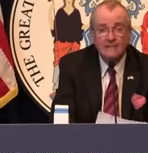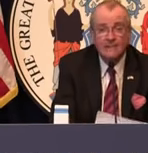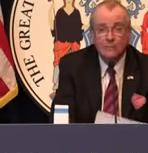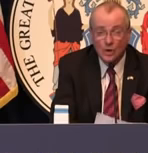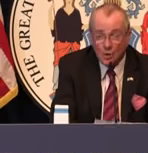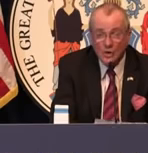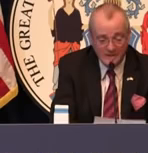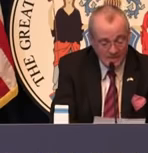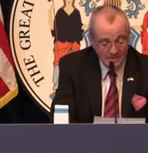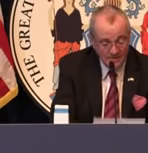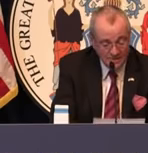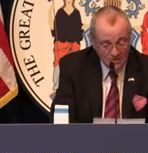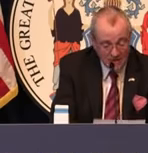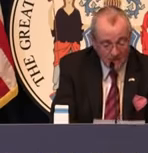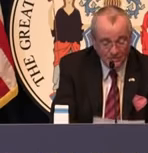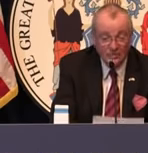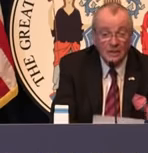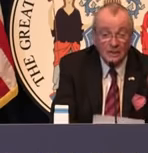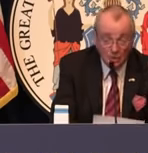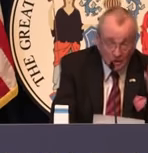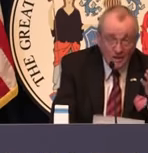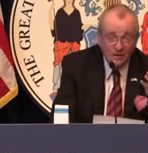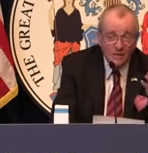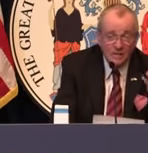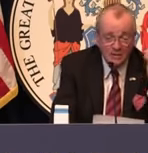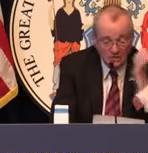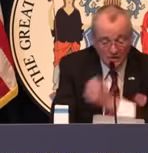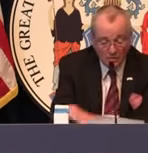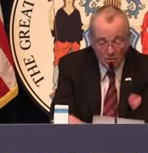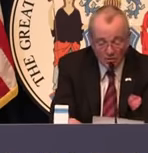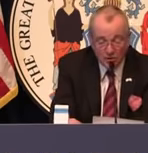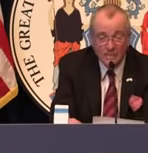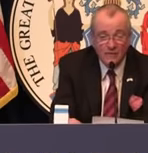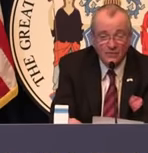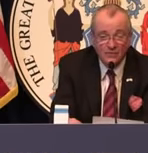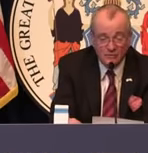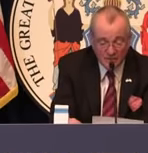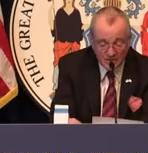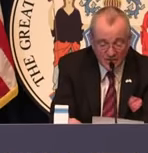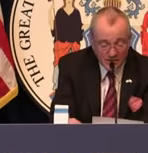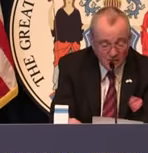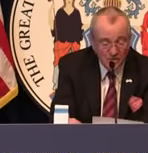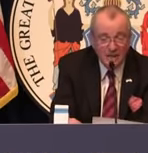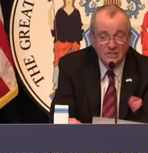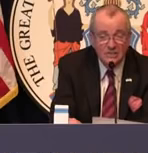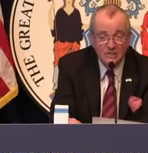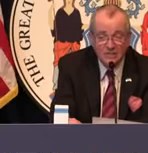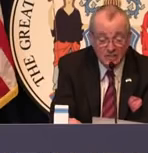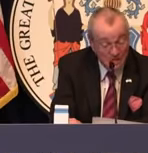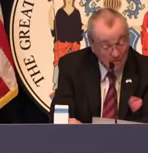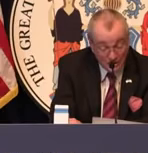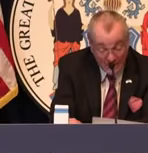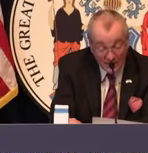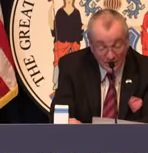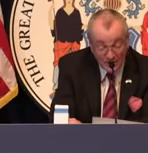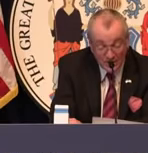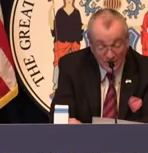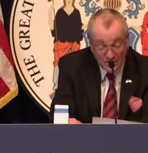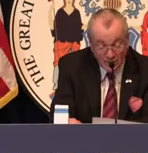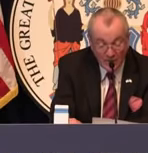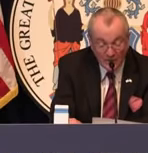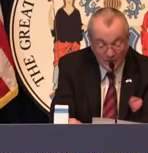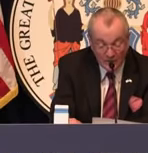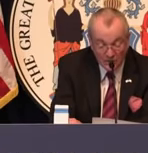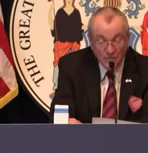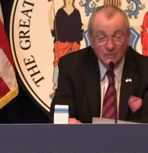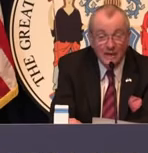31,000 recorded samples. Looking, as I mentioned, at our long-term care facilities, new cases continue to be a challenge,